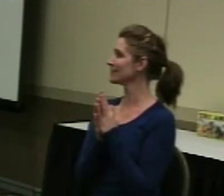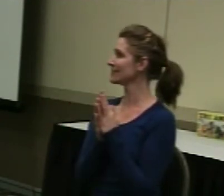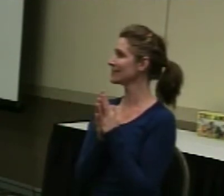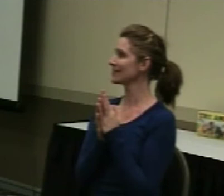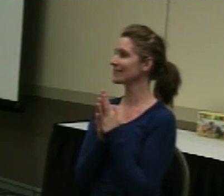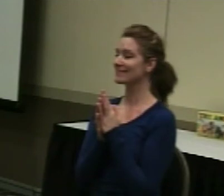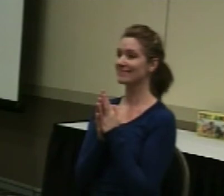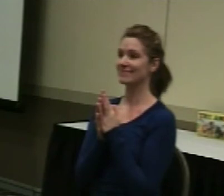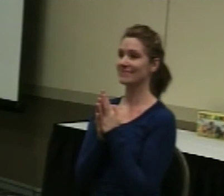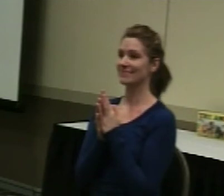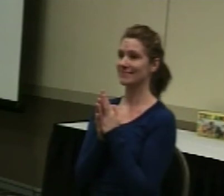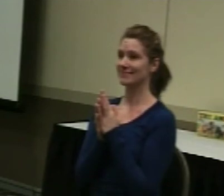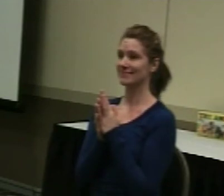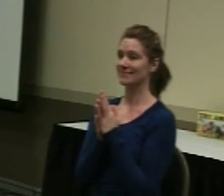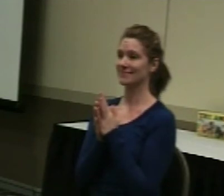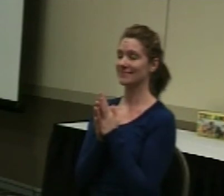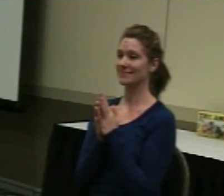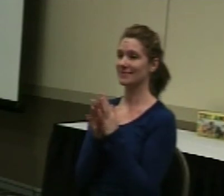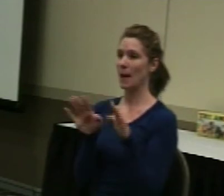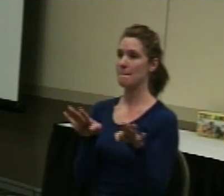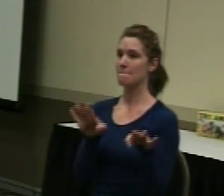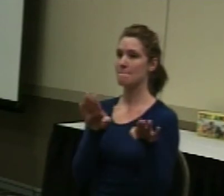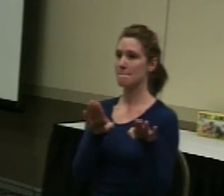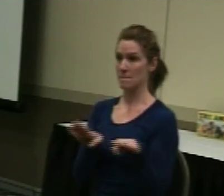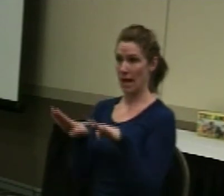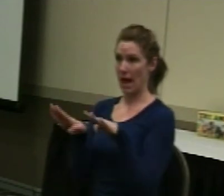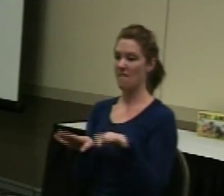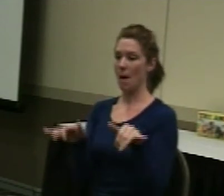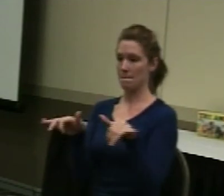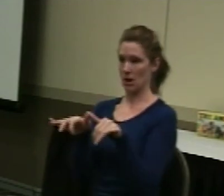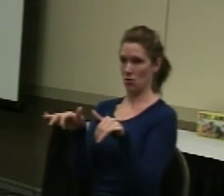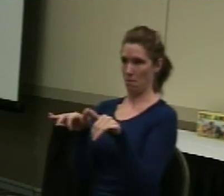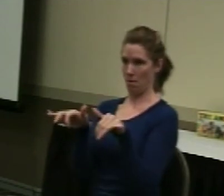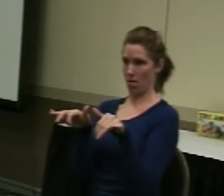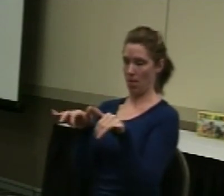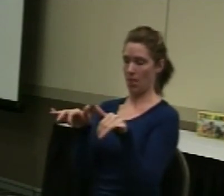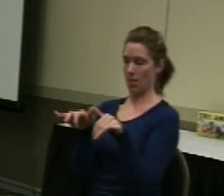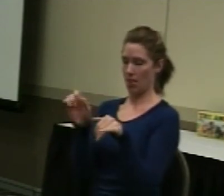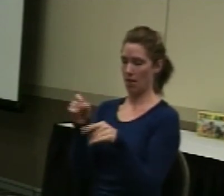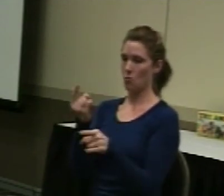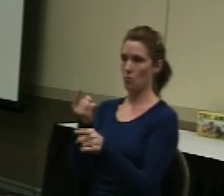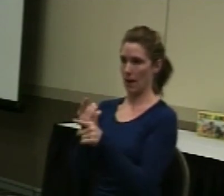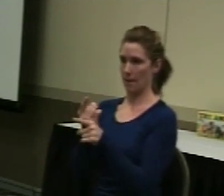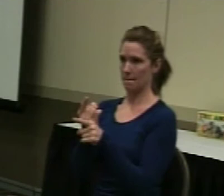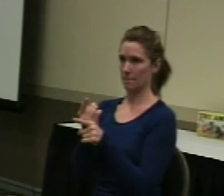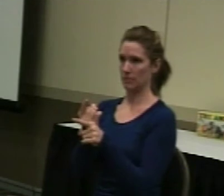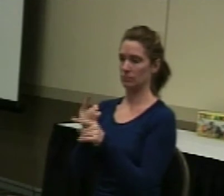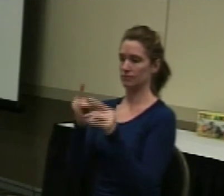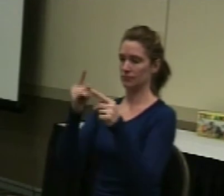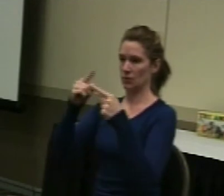Behavior is measurable. That is correct. And you're way back there somewhere. And